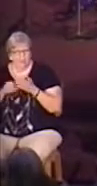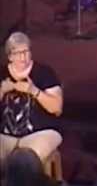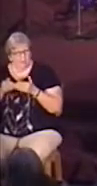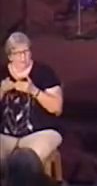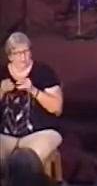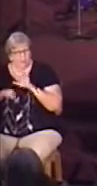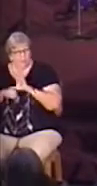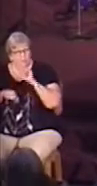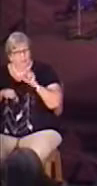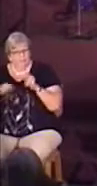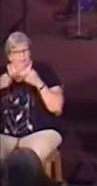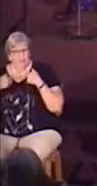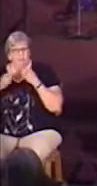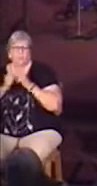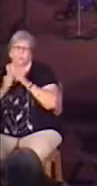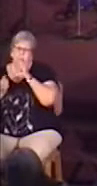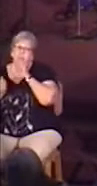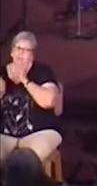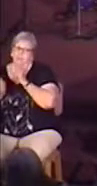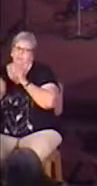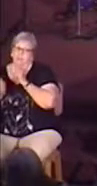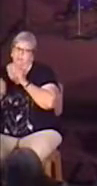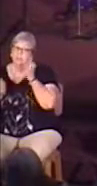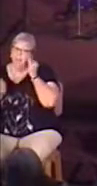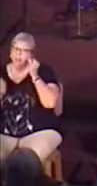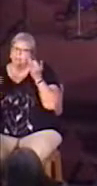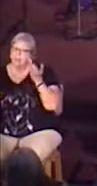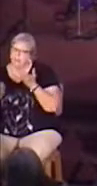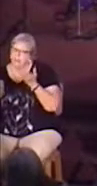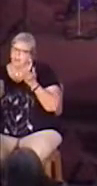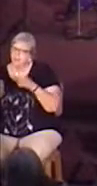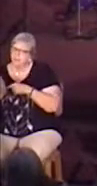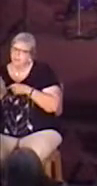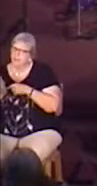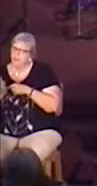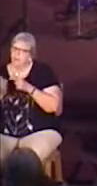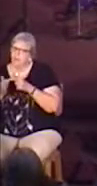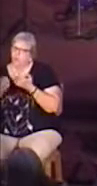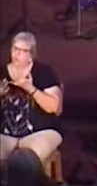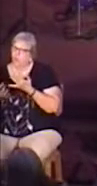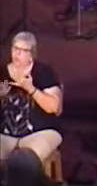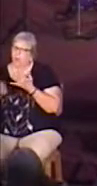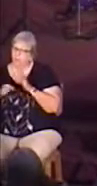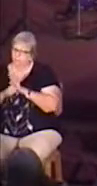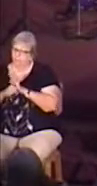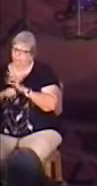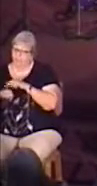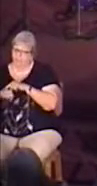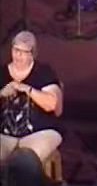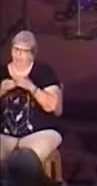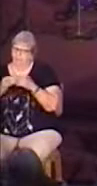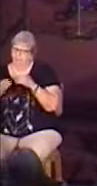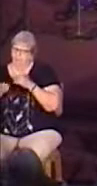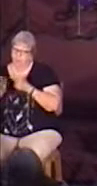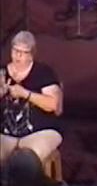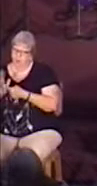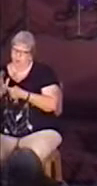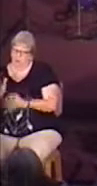have, and that is with patience. The idea here is this, is to wait sufficient time before expressing